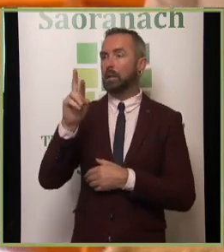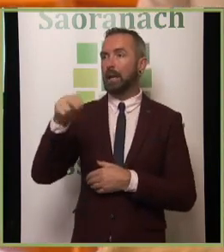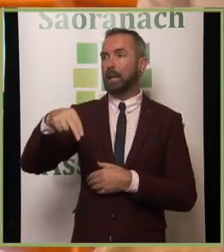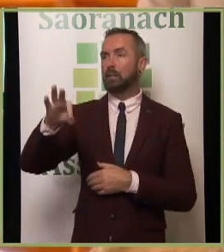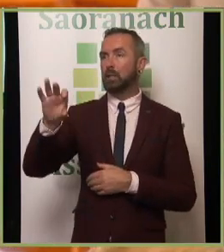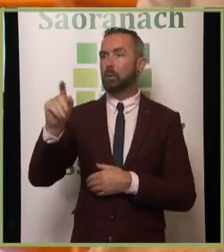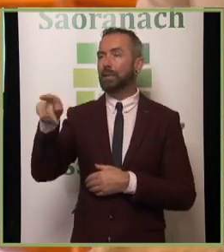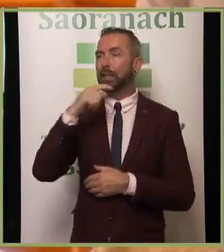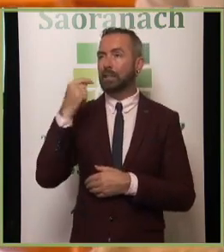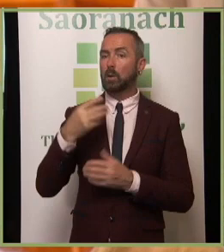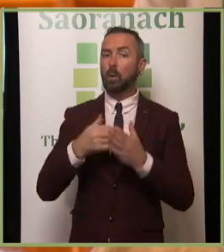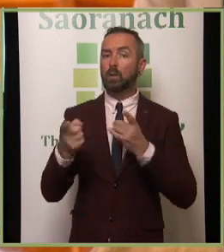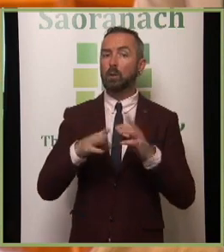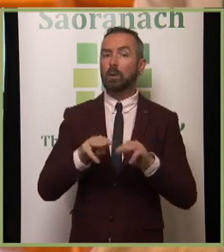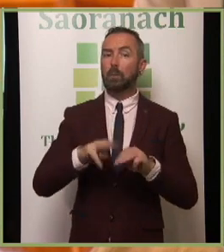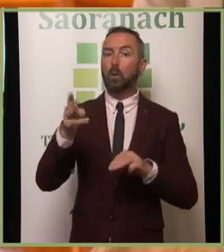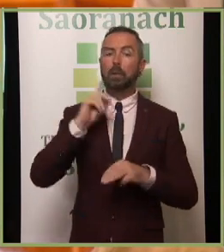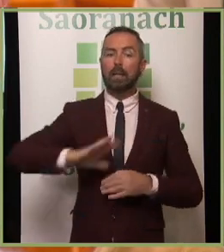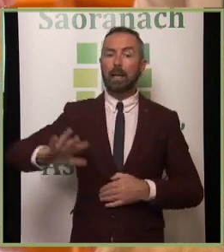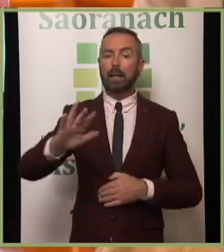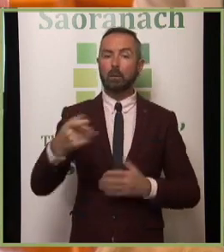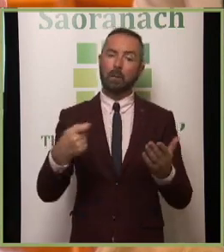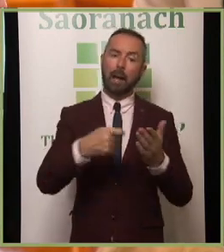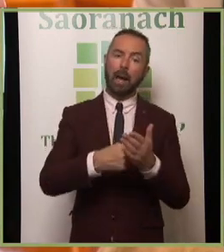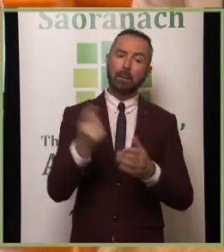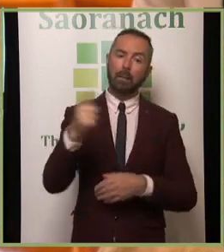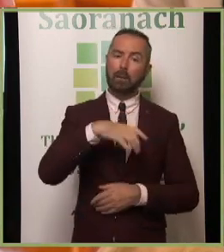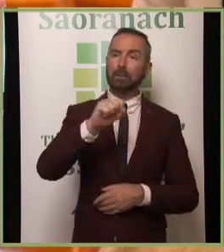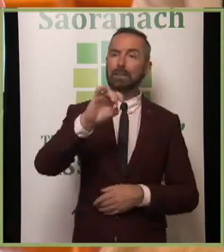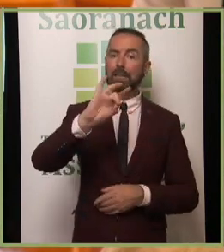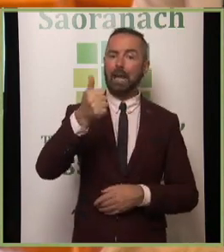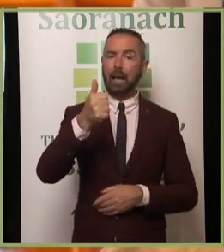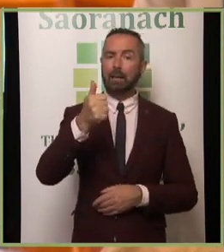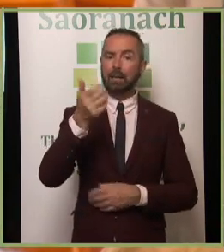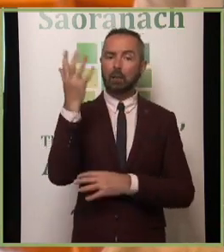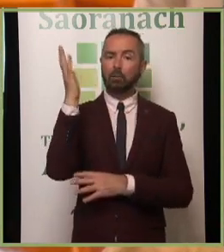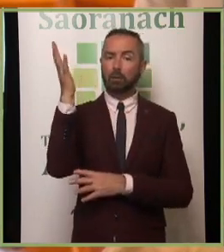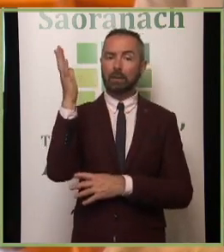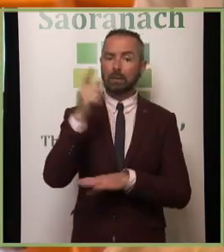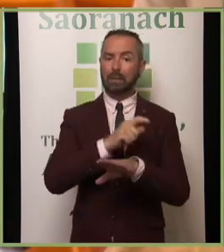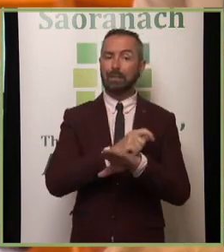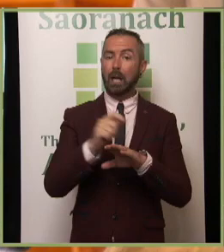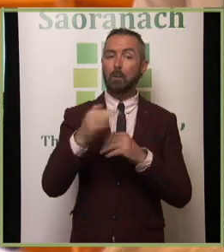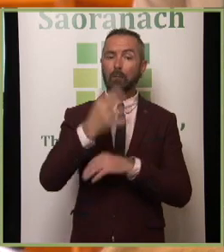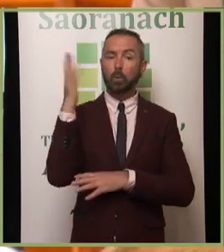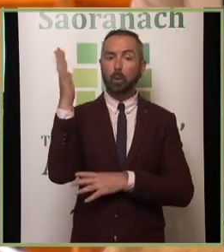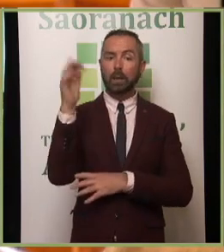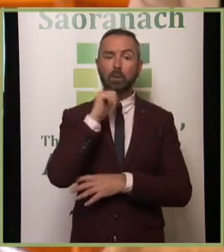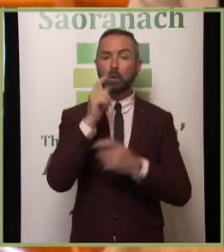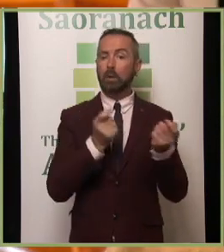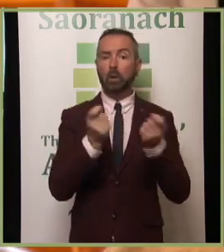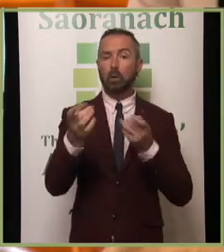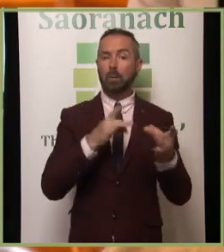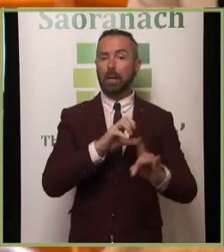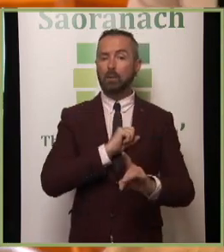they're going to do, the majority of that land, again, will be put back into the Sika spruce trees. The majority will be back into type of woodland. We'll have no control in making